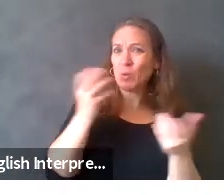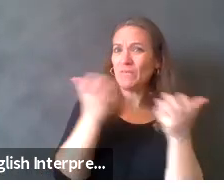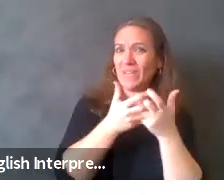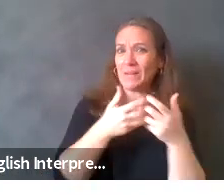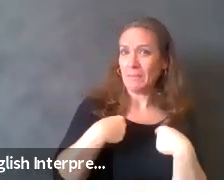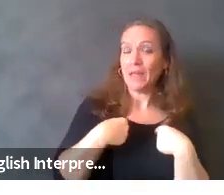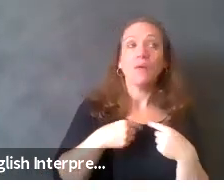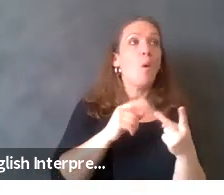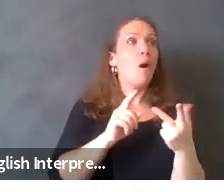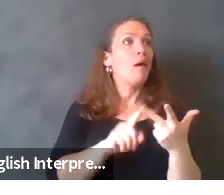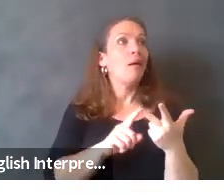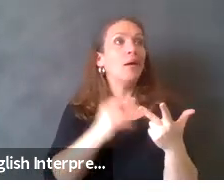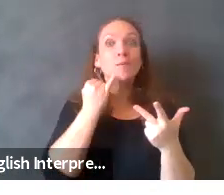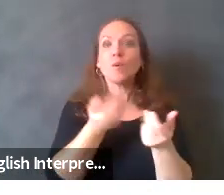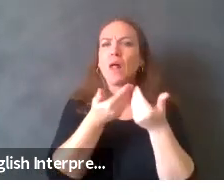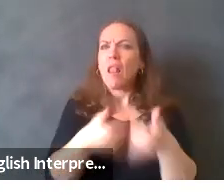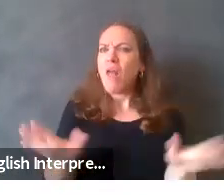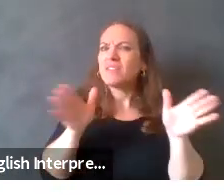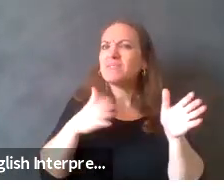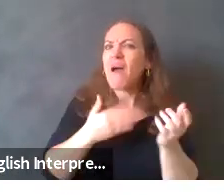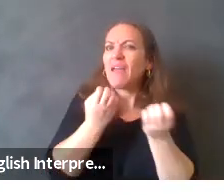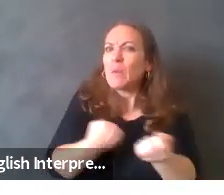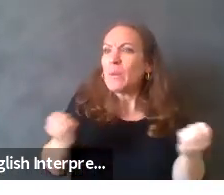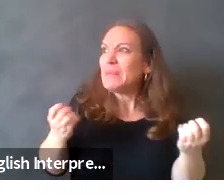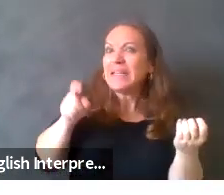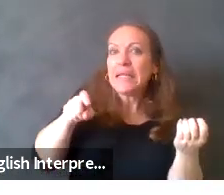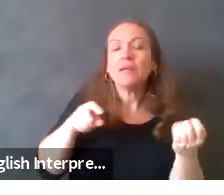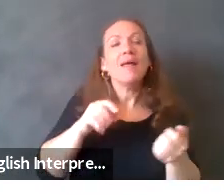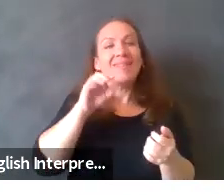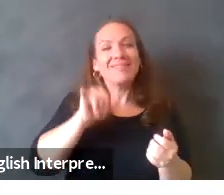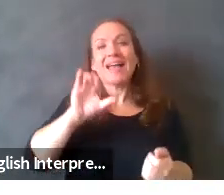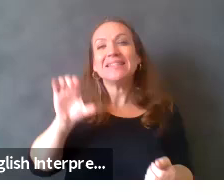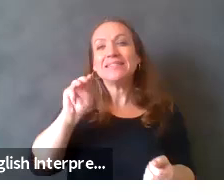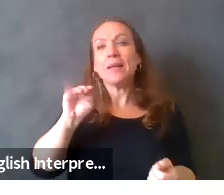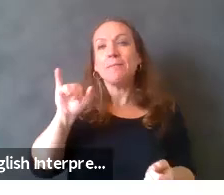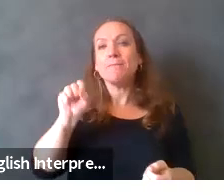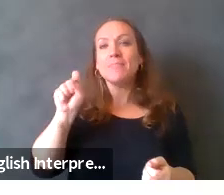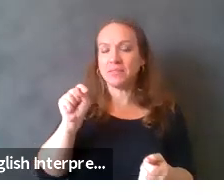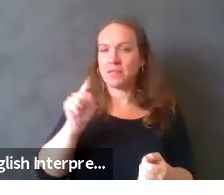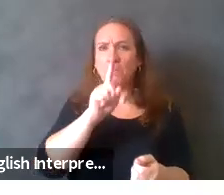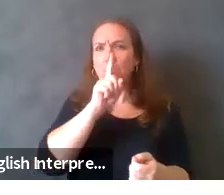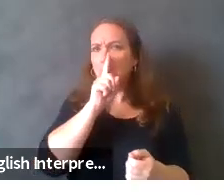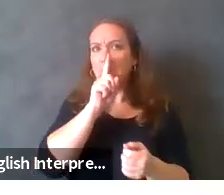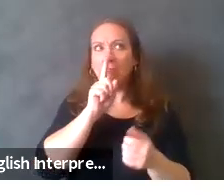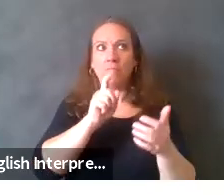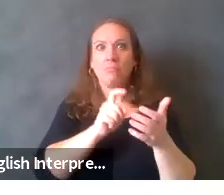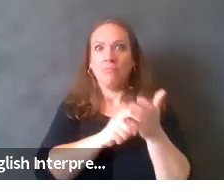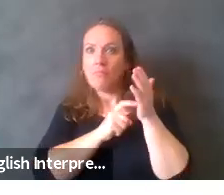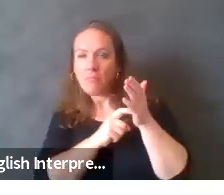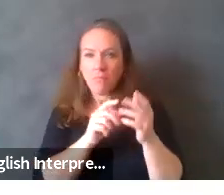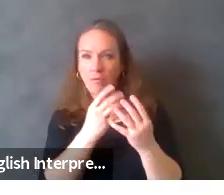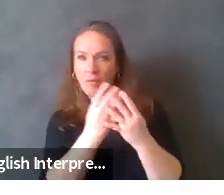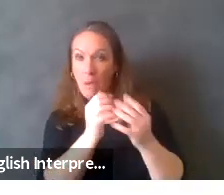for some reason or other, that's what we're trying to do with the CMIS. It is not a criteria for a hotel or a congregate setting.